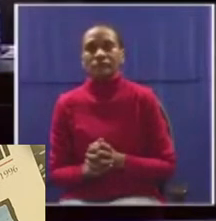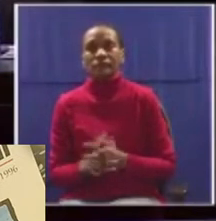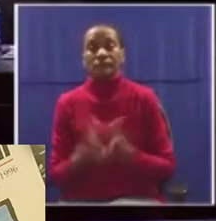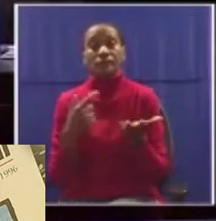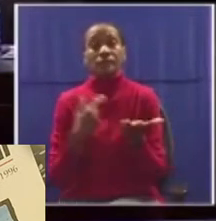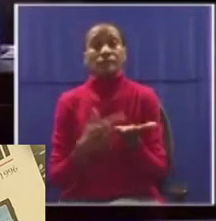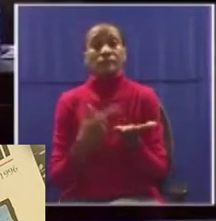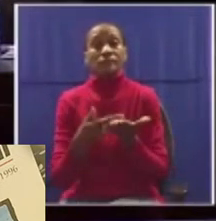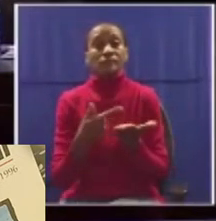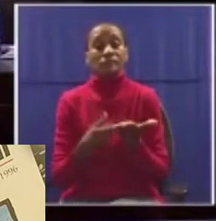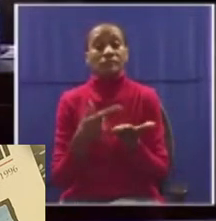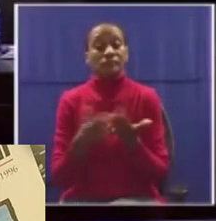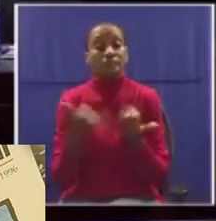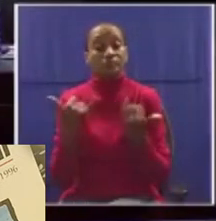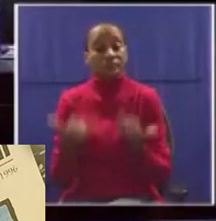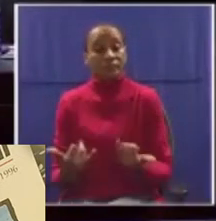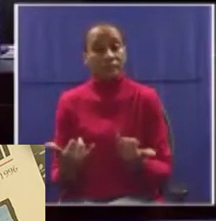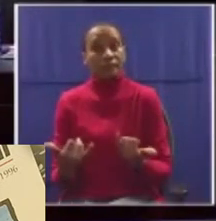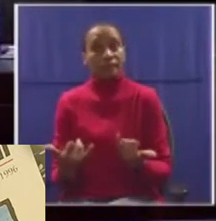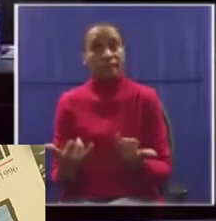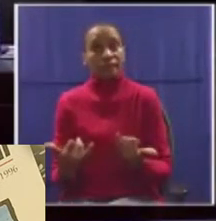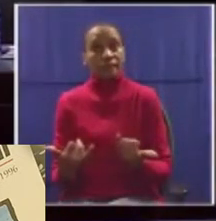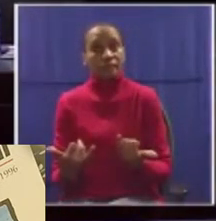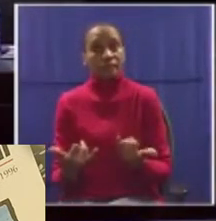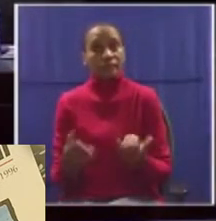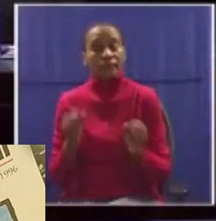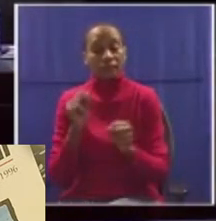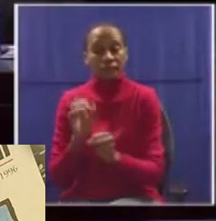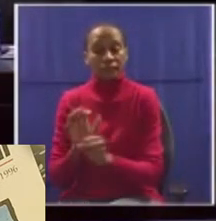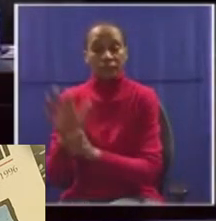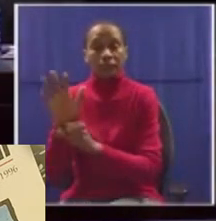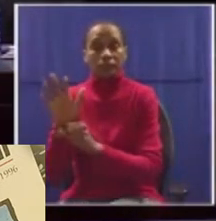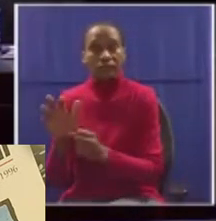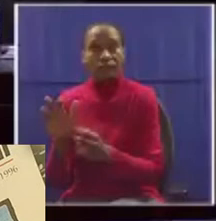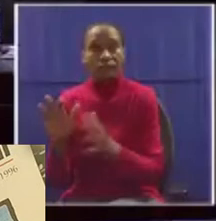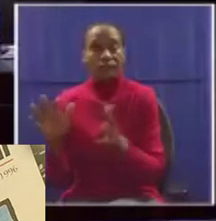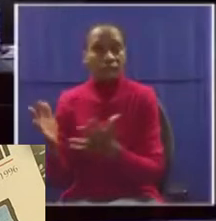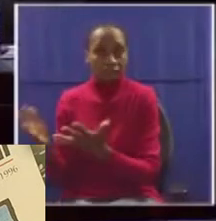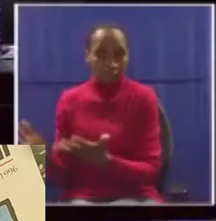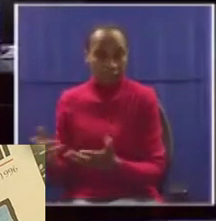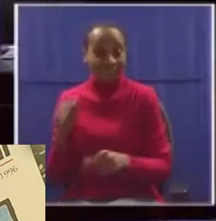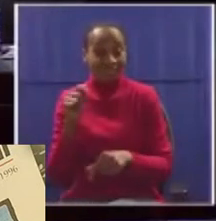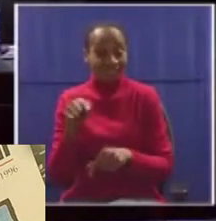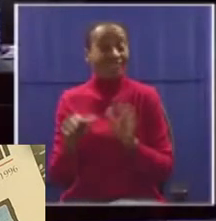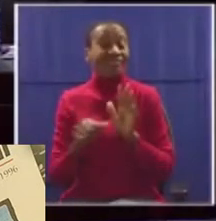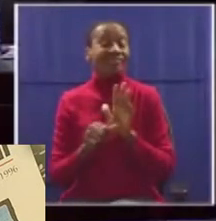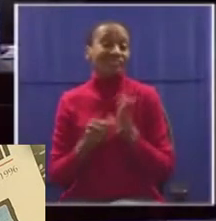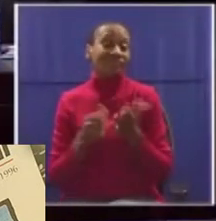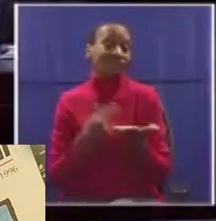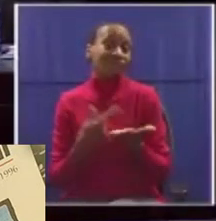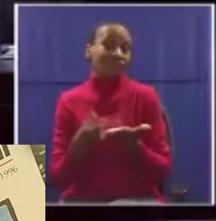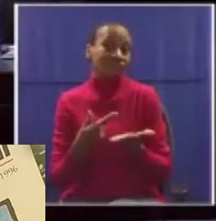the debate about gray listing and its impact is an important debate